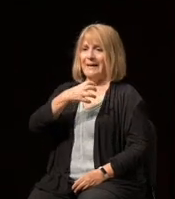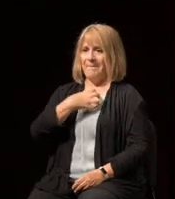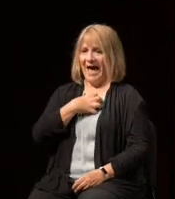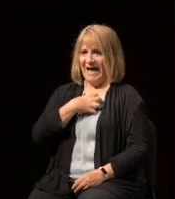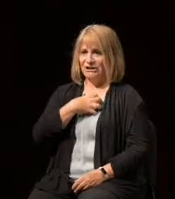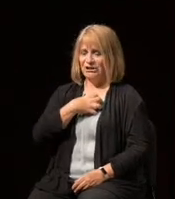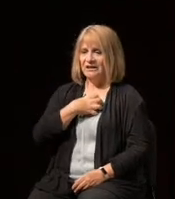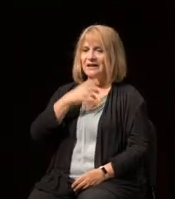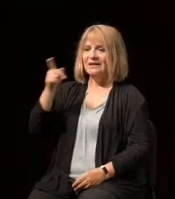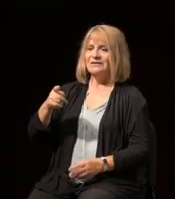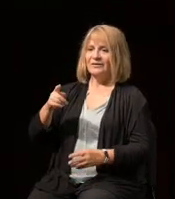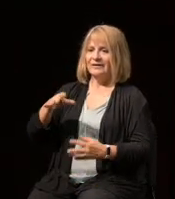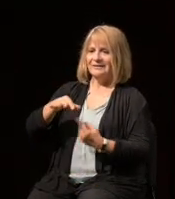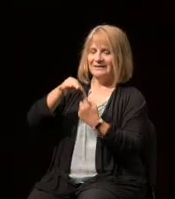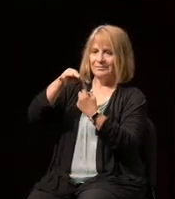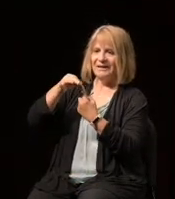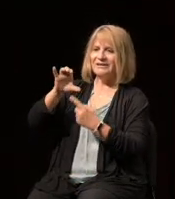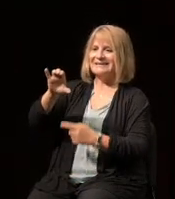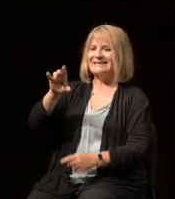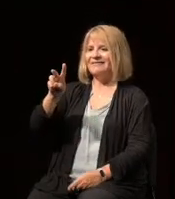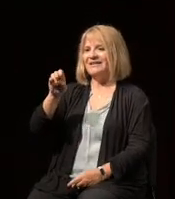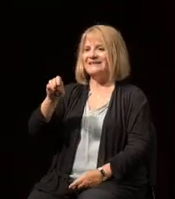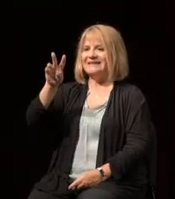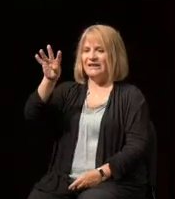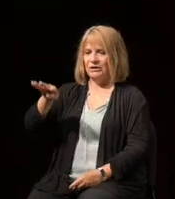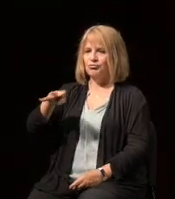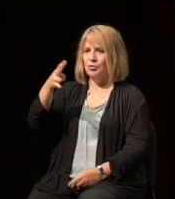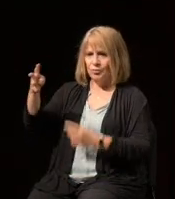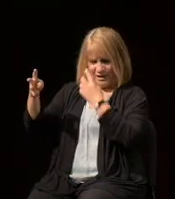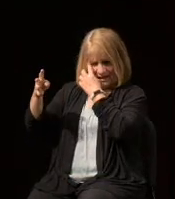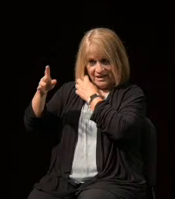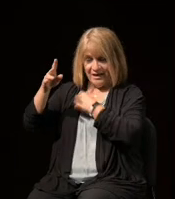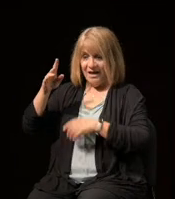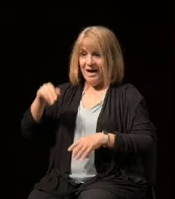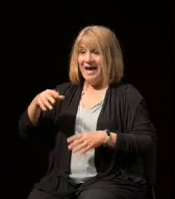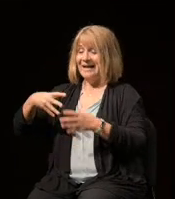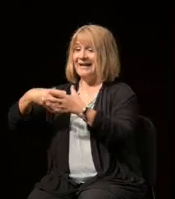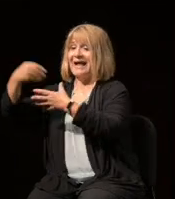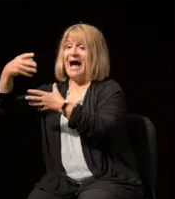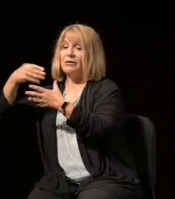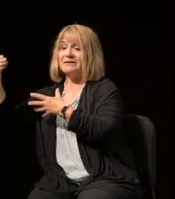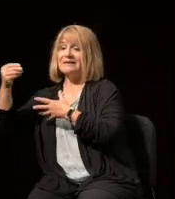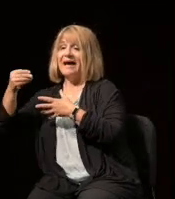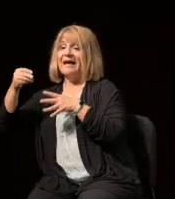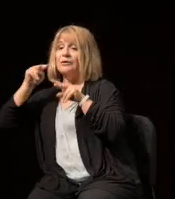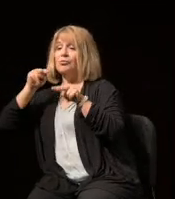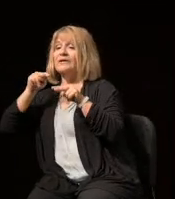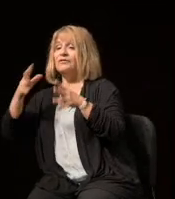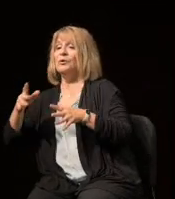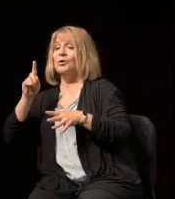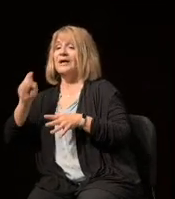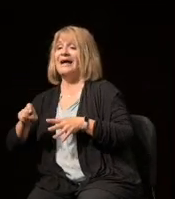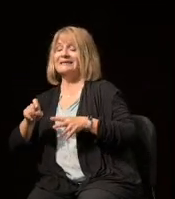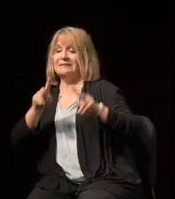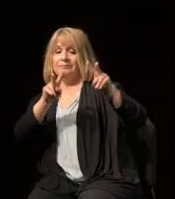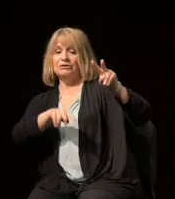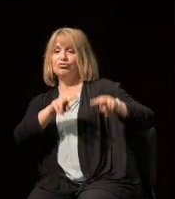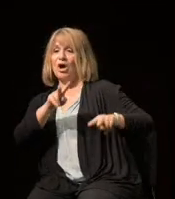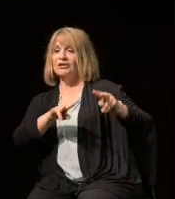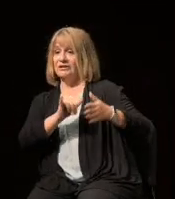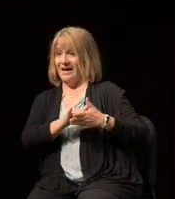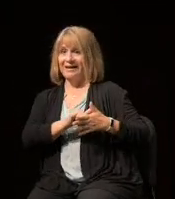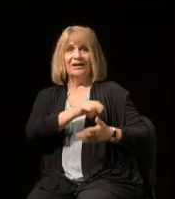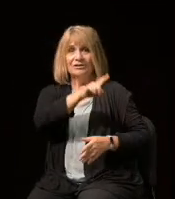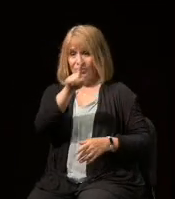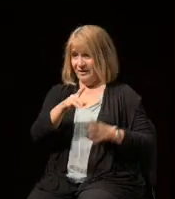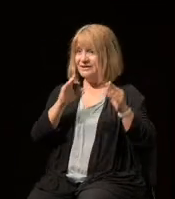special CVC rubric that has to be judged by an external reviewer. These faculty did that work so that their